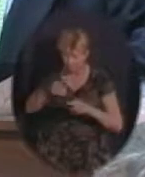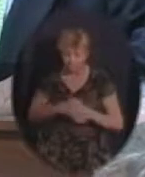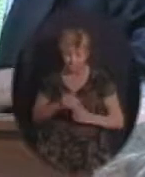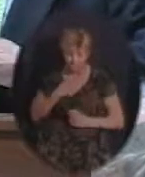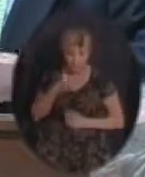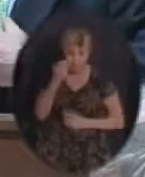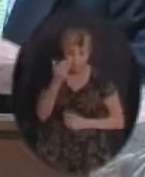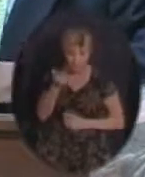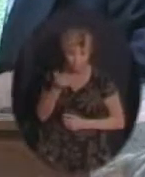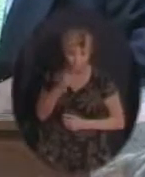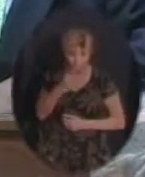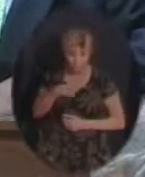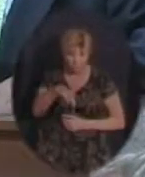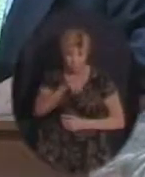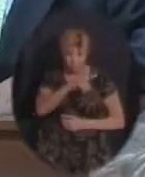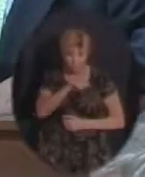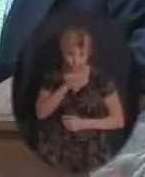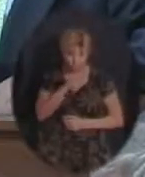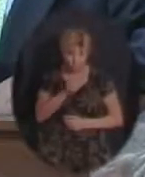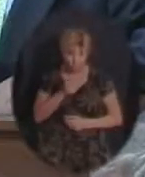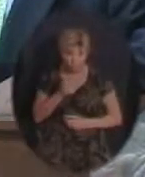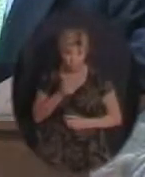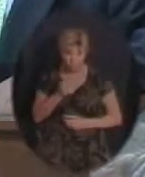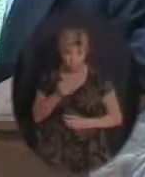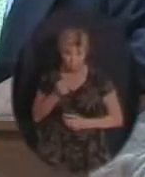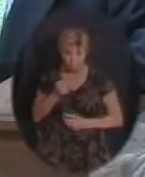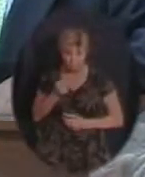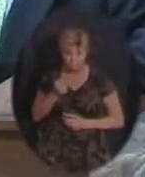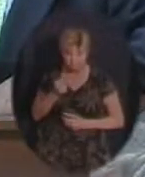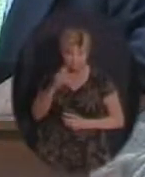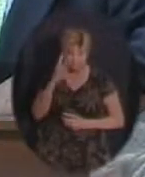members that haven't gone through this process before.